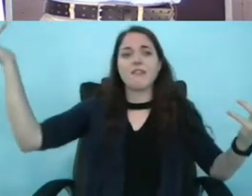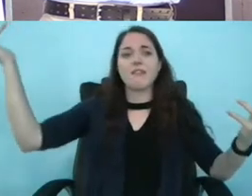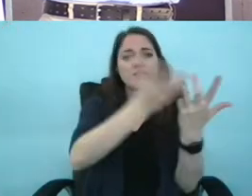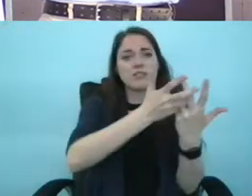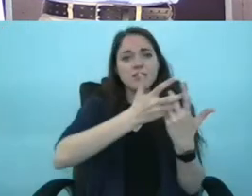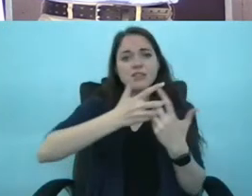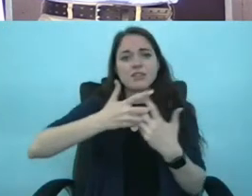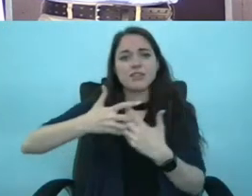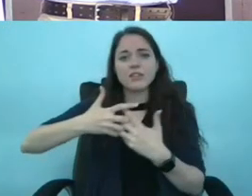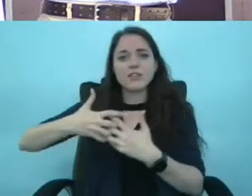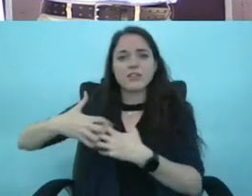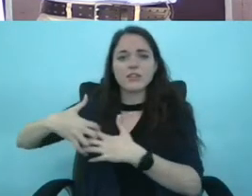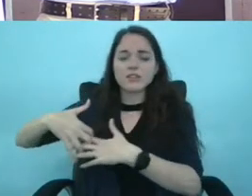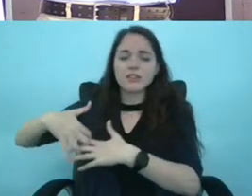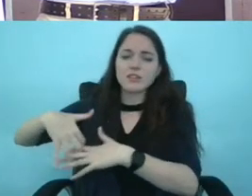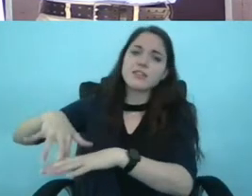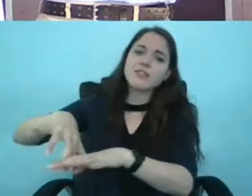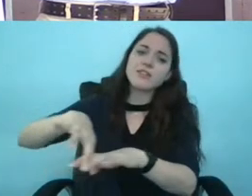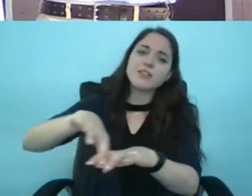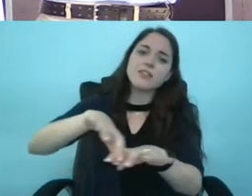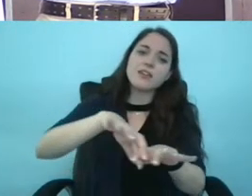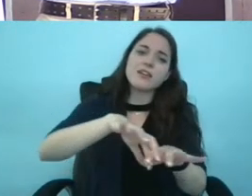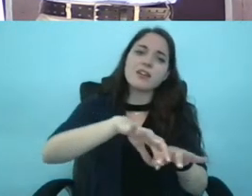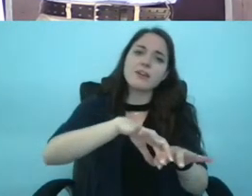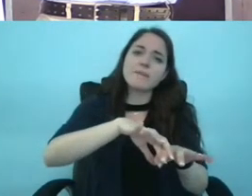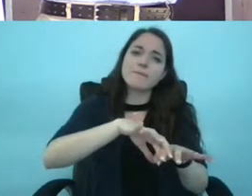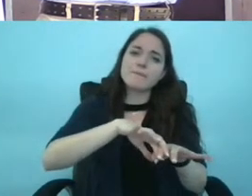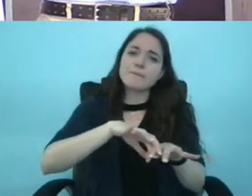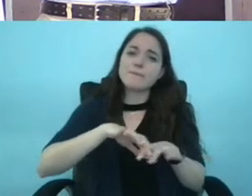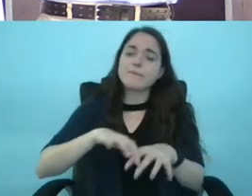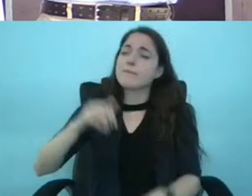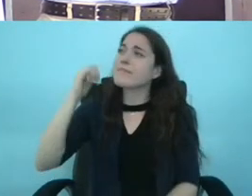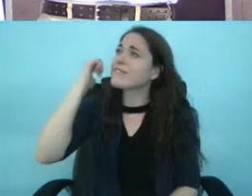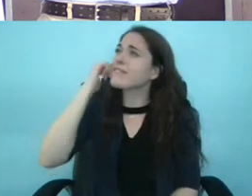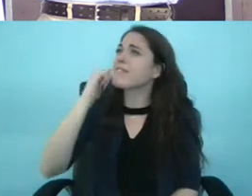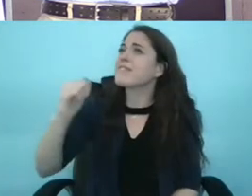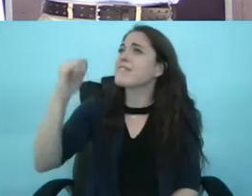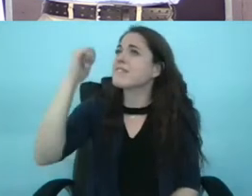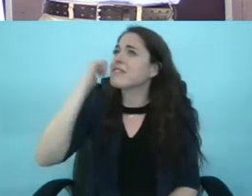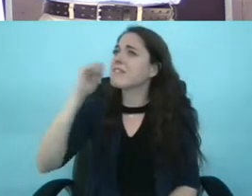it is in heaven.